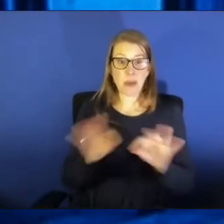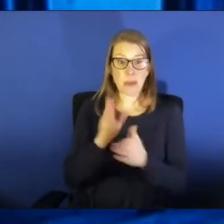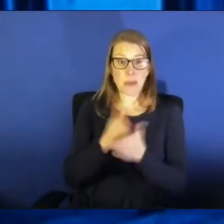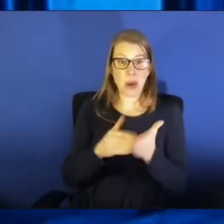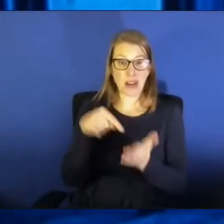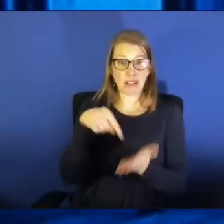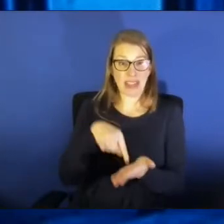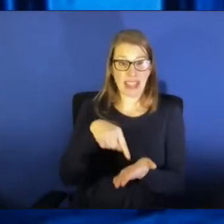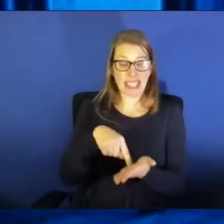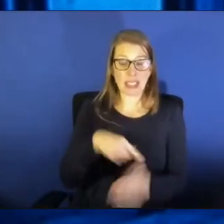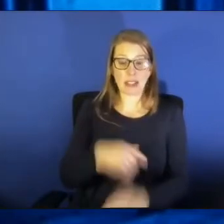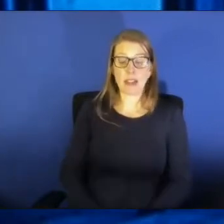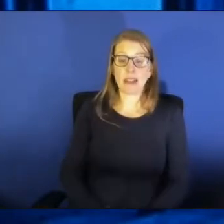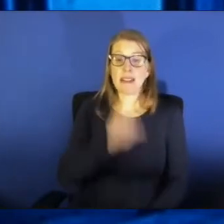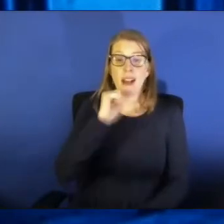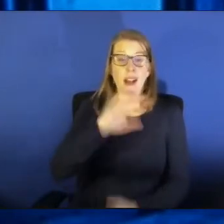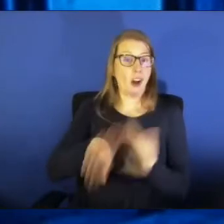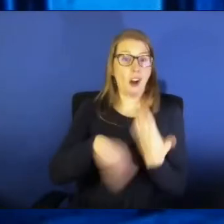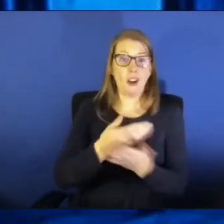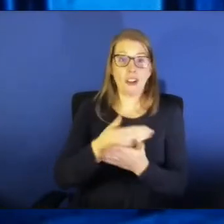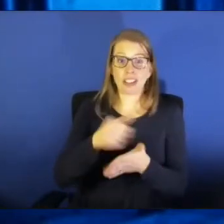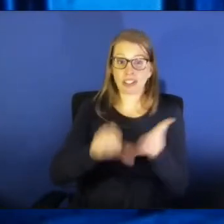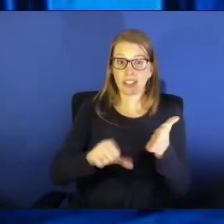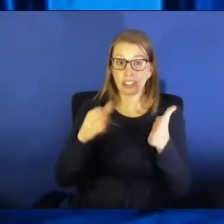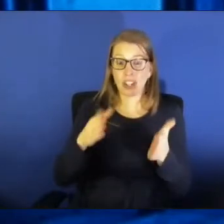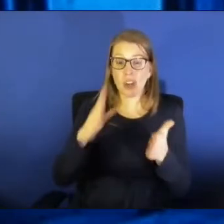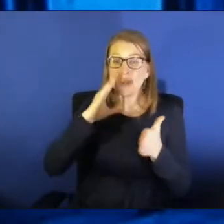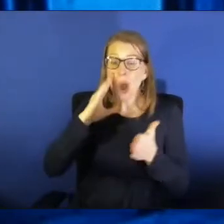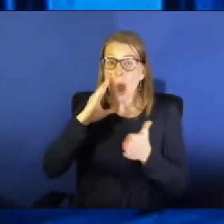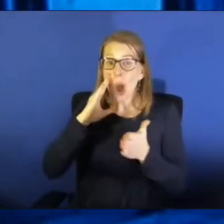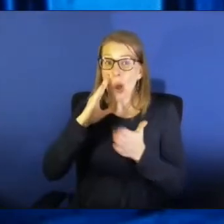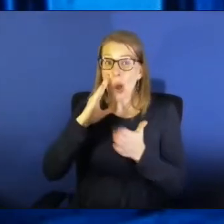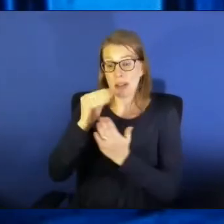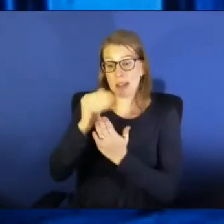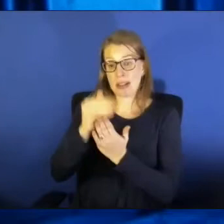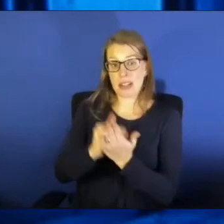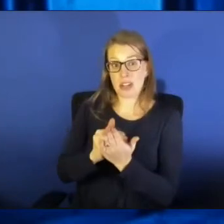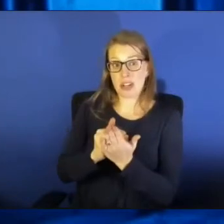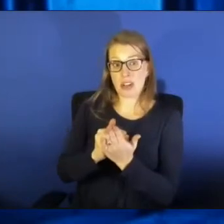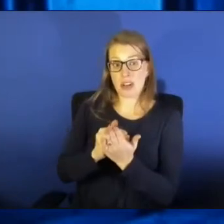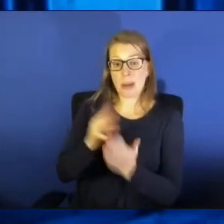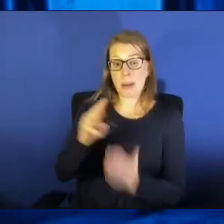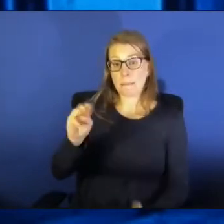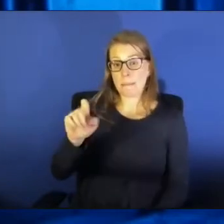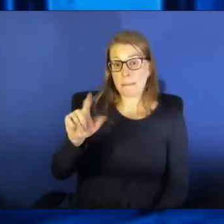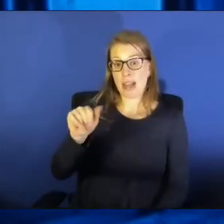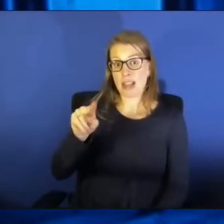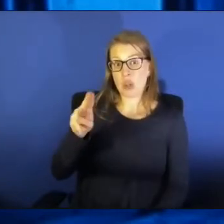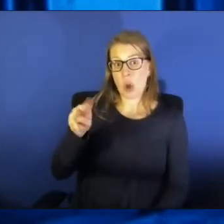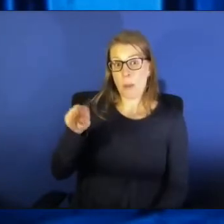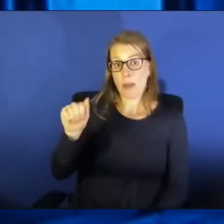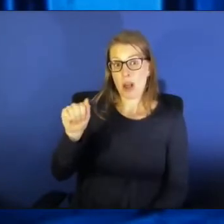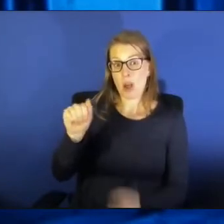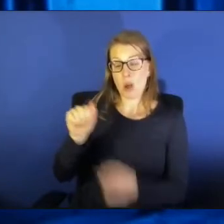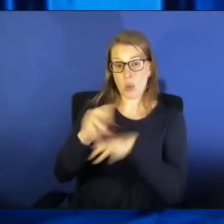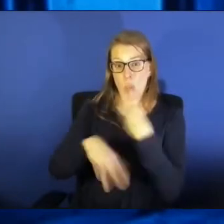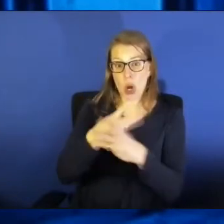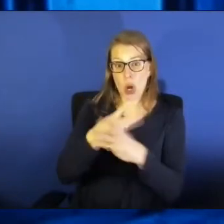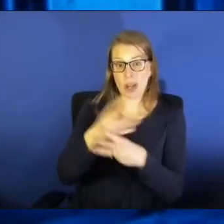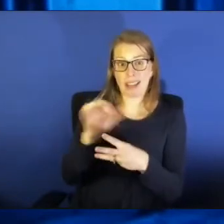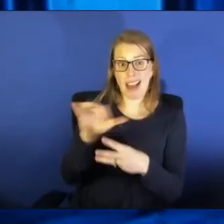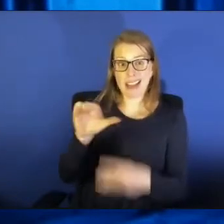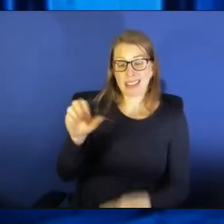all surgeons know the literature in the melanoma world the way a surgical oncologist does, and the way Dr. Selby